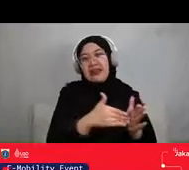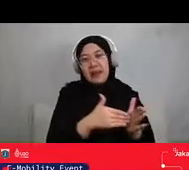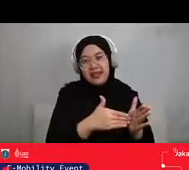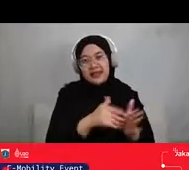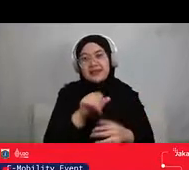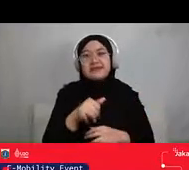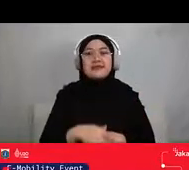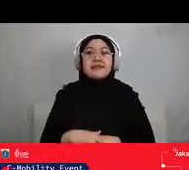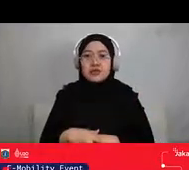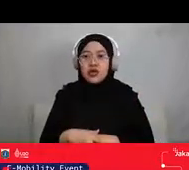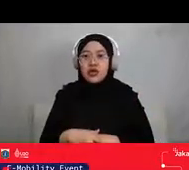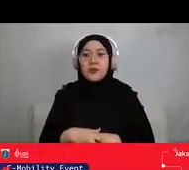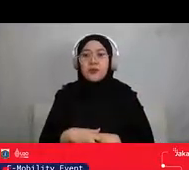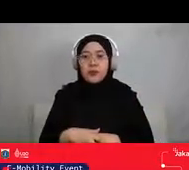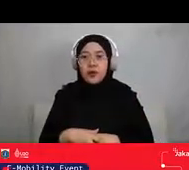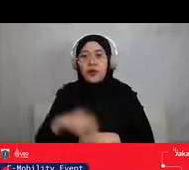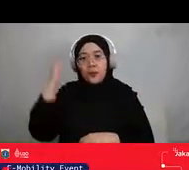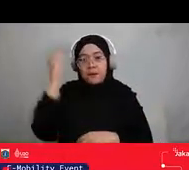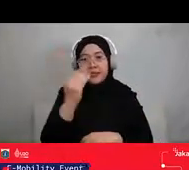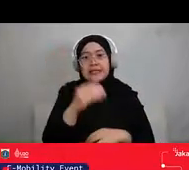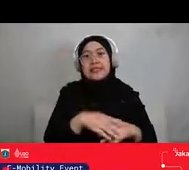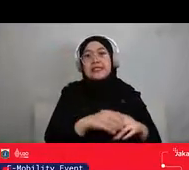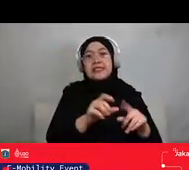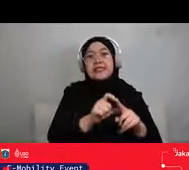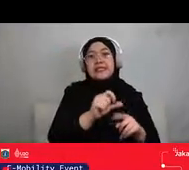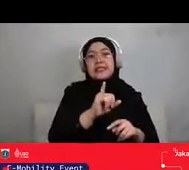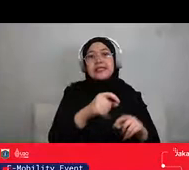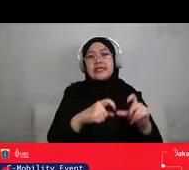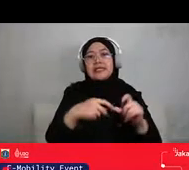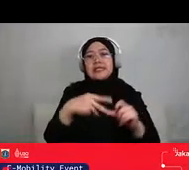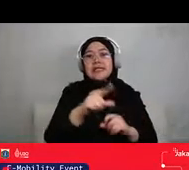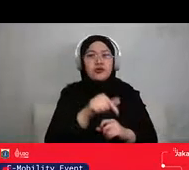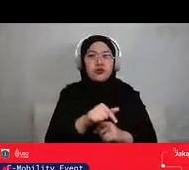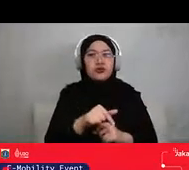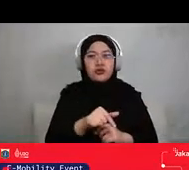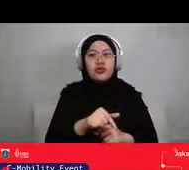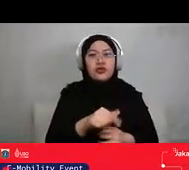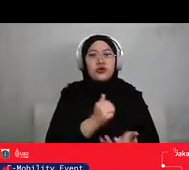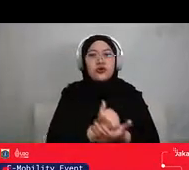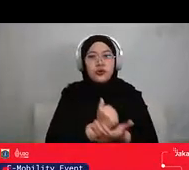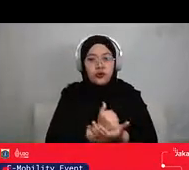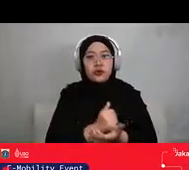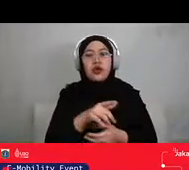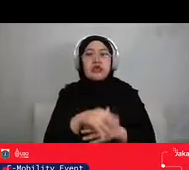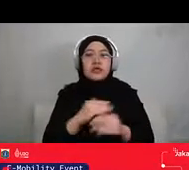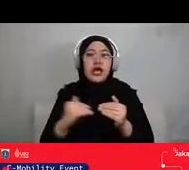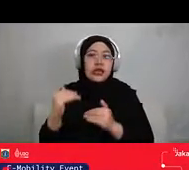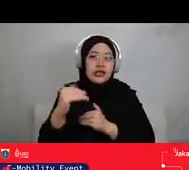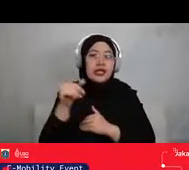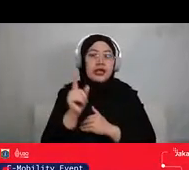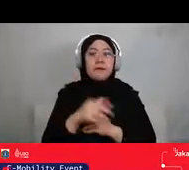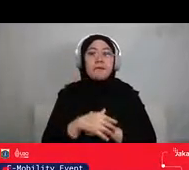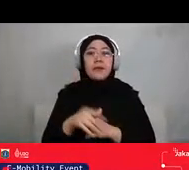for diesel buses, but for electric buses, a large portion of the bus has to be imported, if not